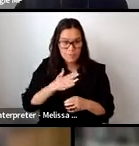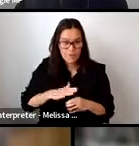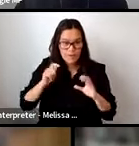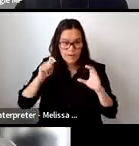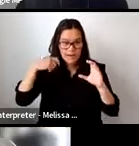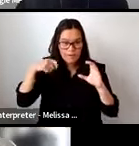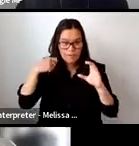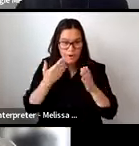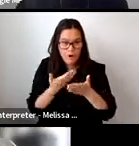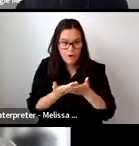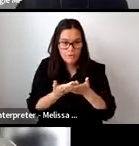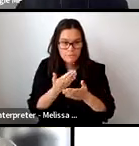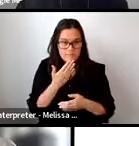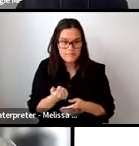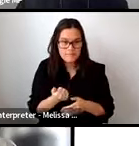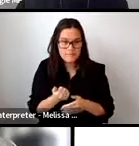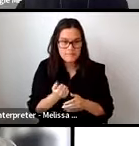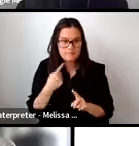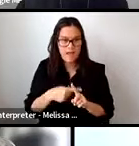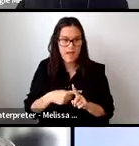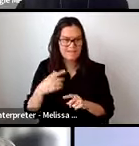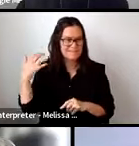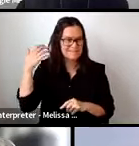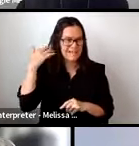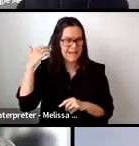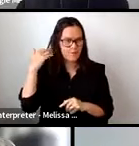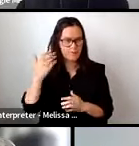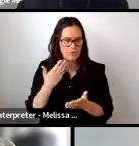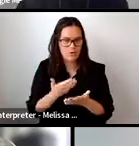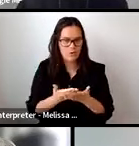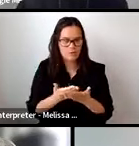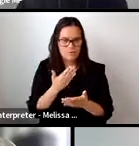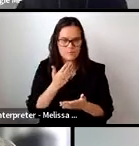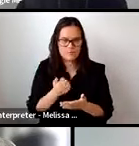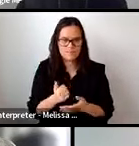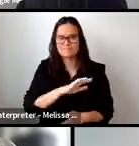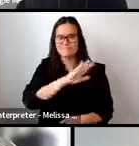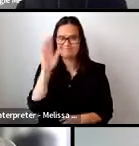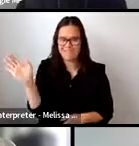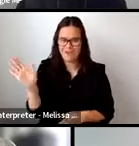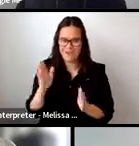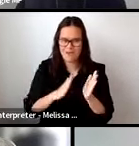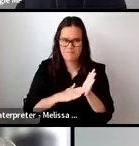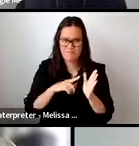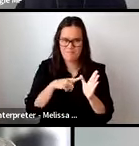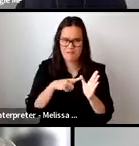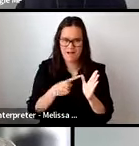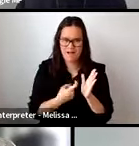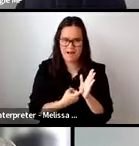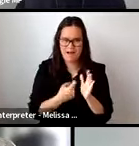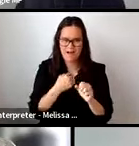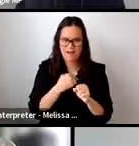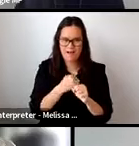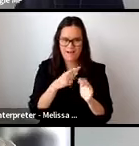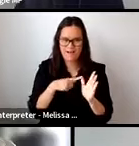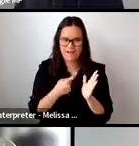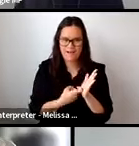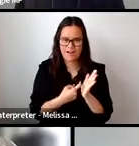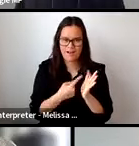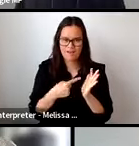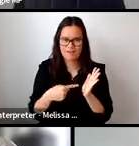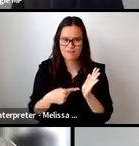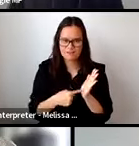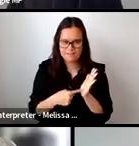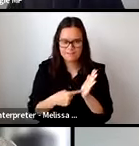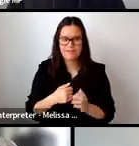your sound on. Hello, Margaret. My apologies. I think you probably need